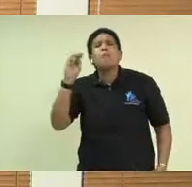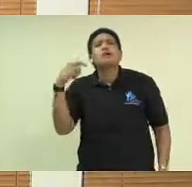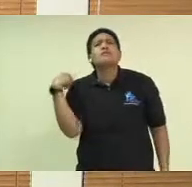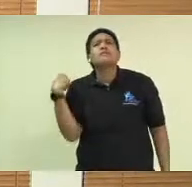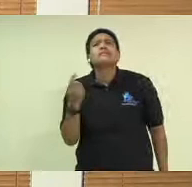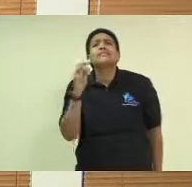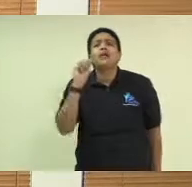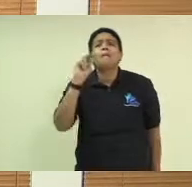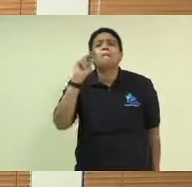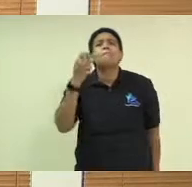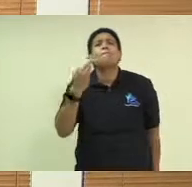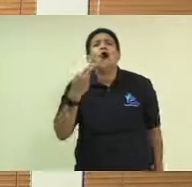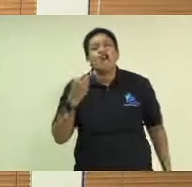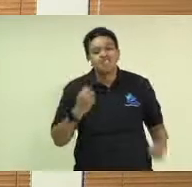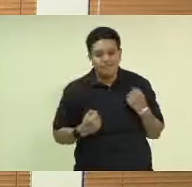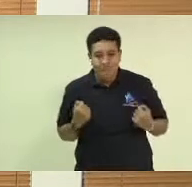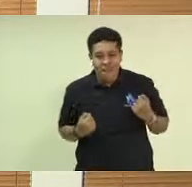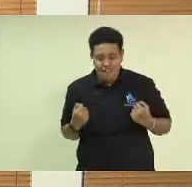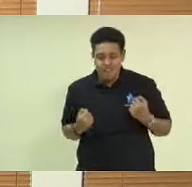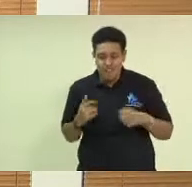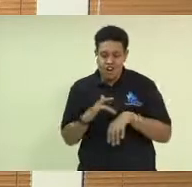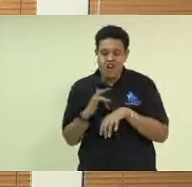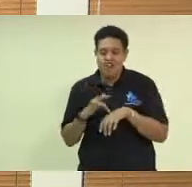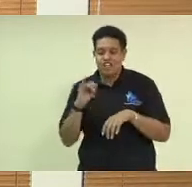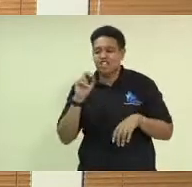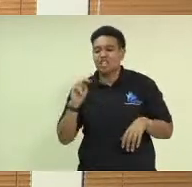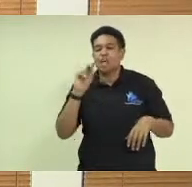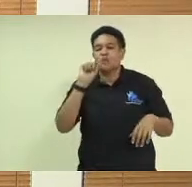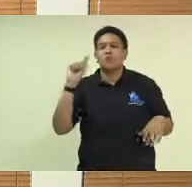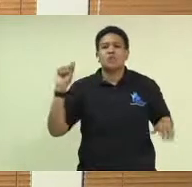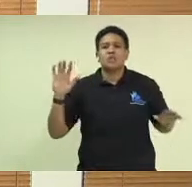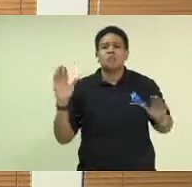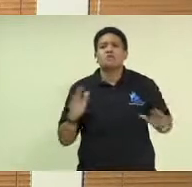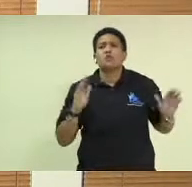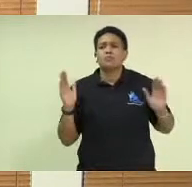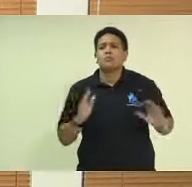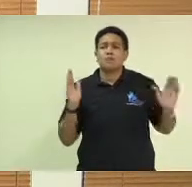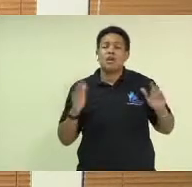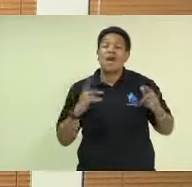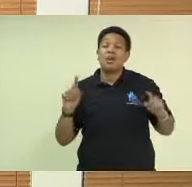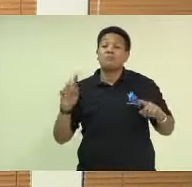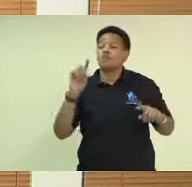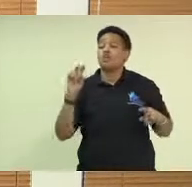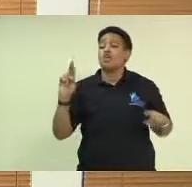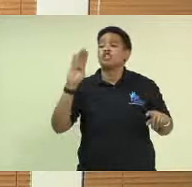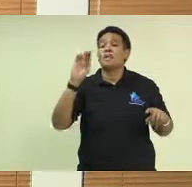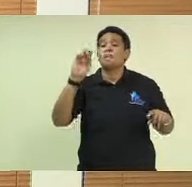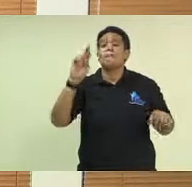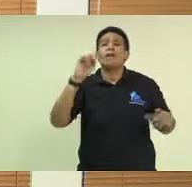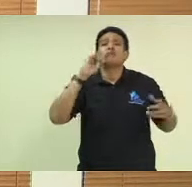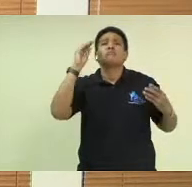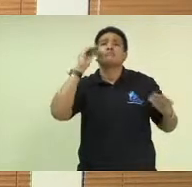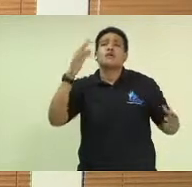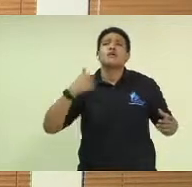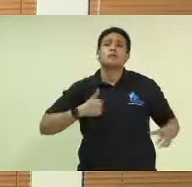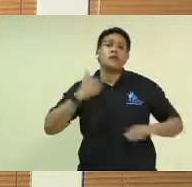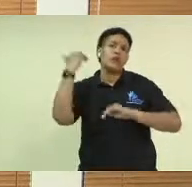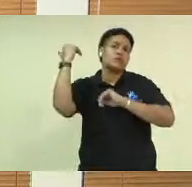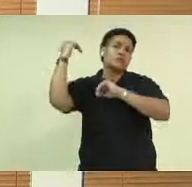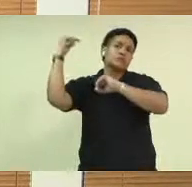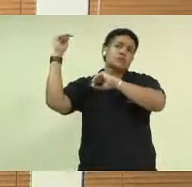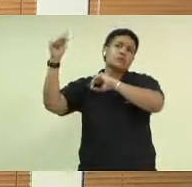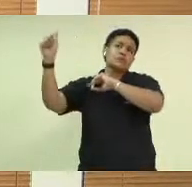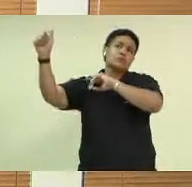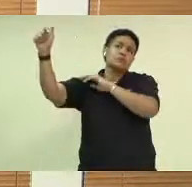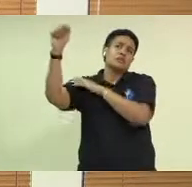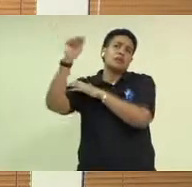since March, since early January 2020. And as Dr. Baker said, we have anticipated that there